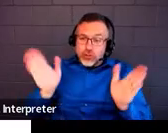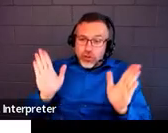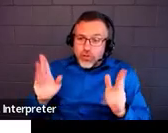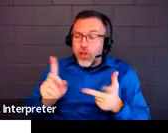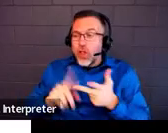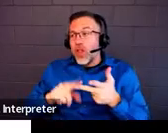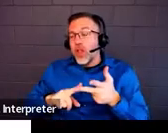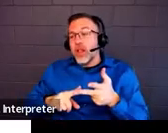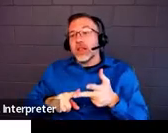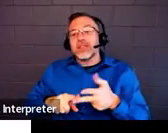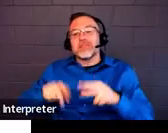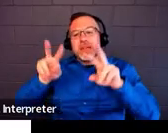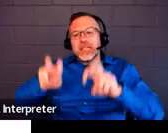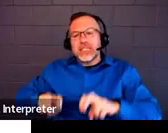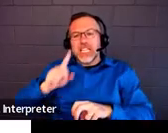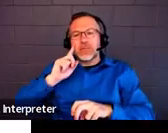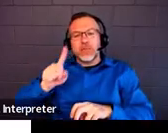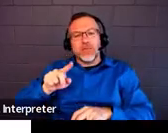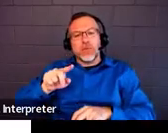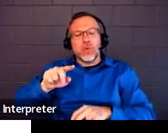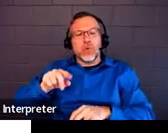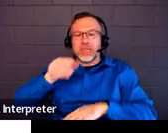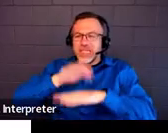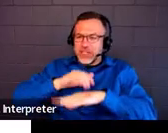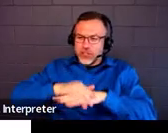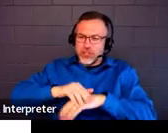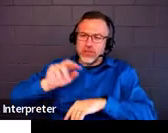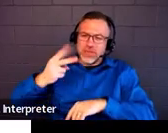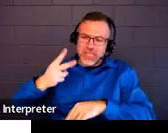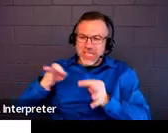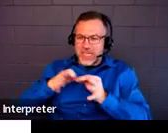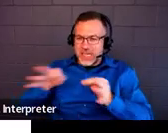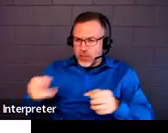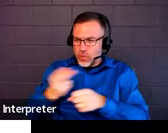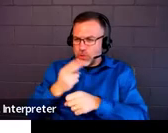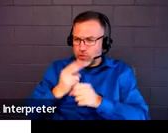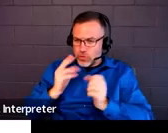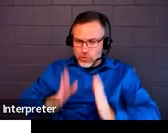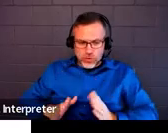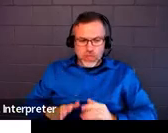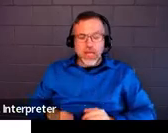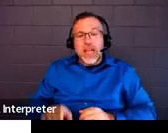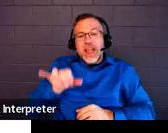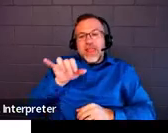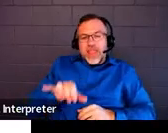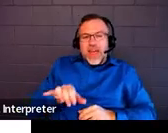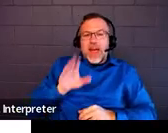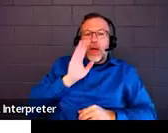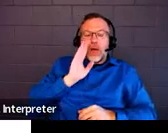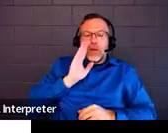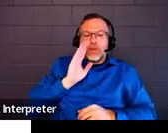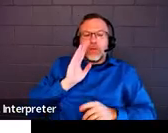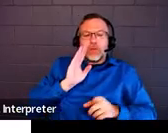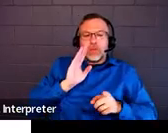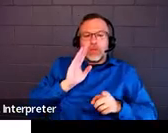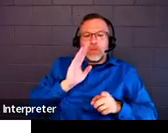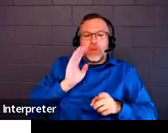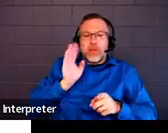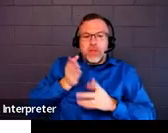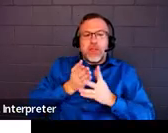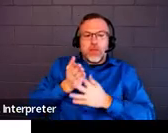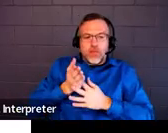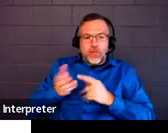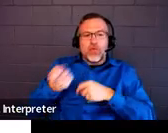learners. So the Maine through year assessment is what is replacing the current MAP